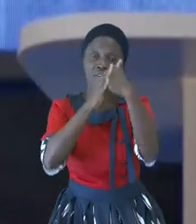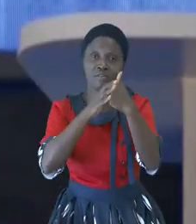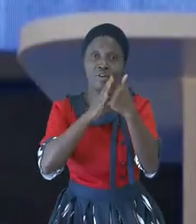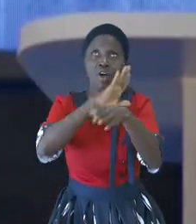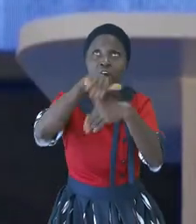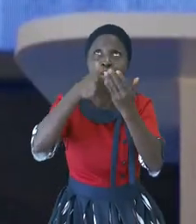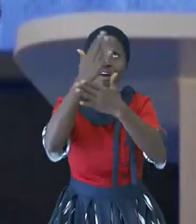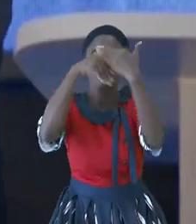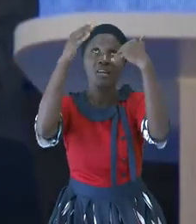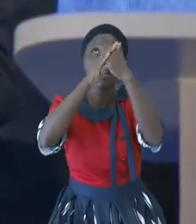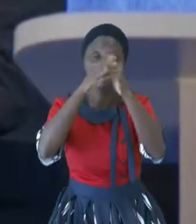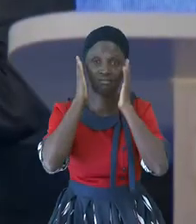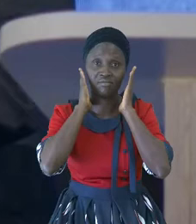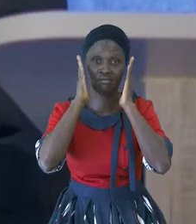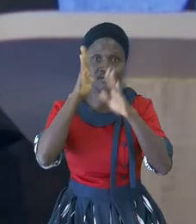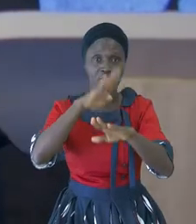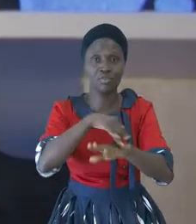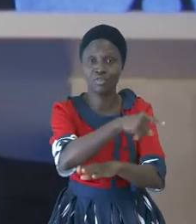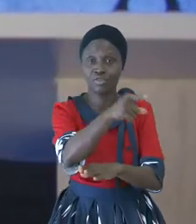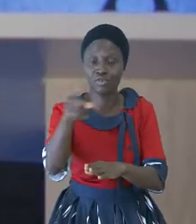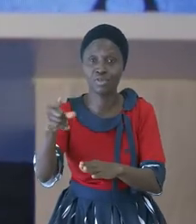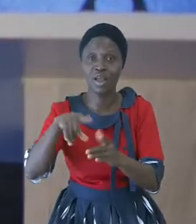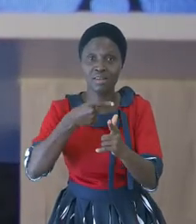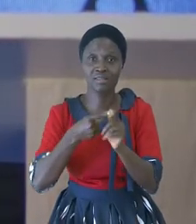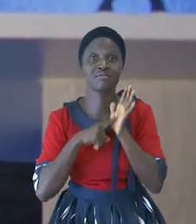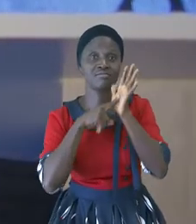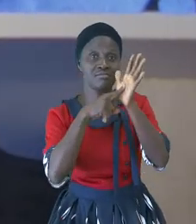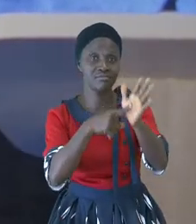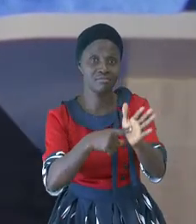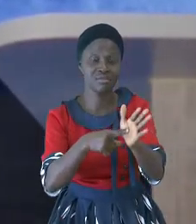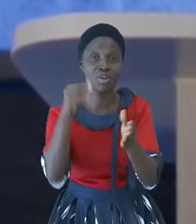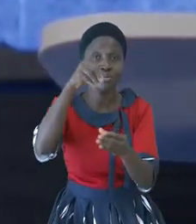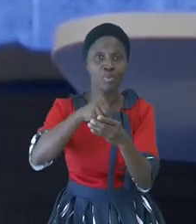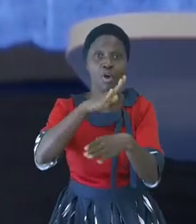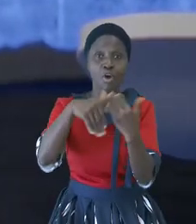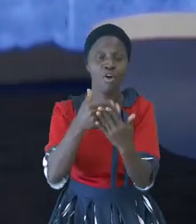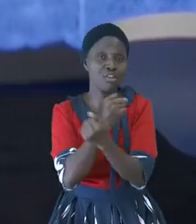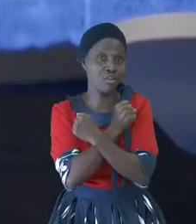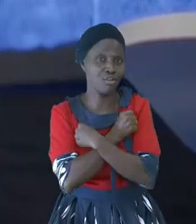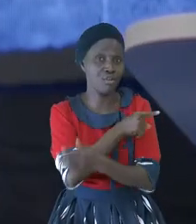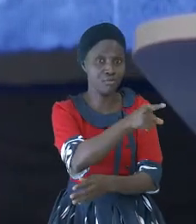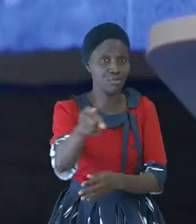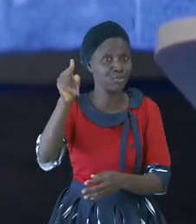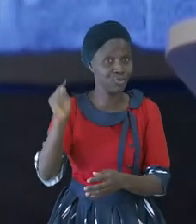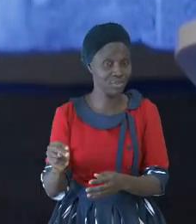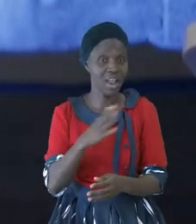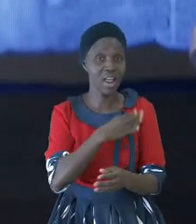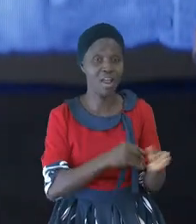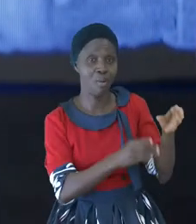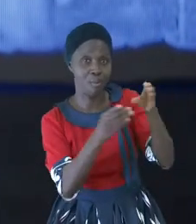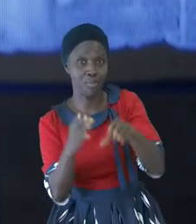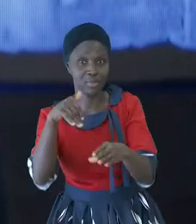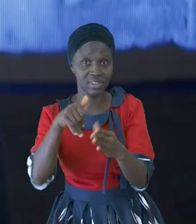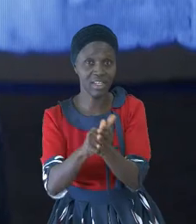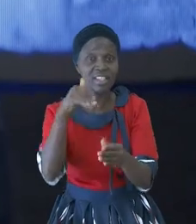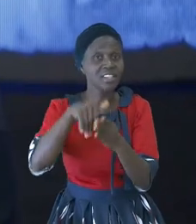and then bestowing all the love you need, it bestows that in your life. And because of